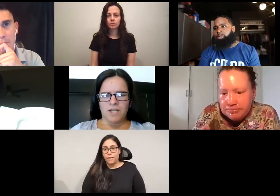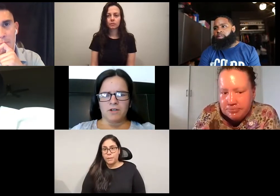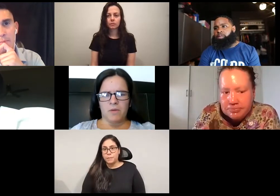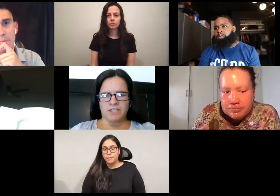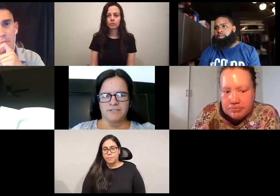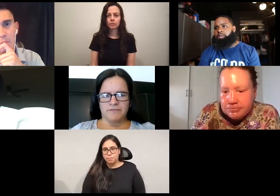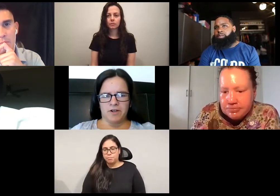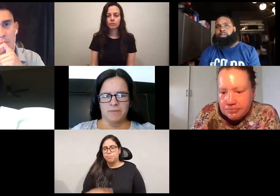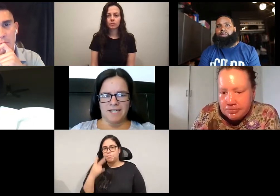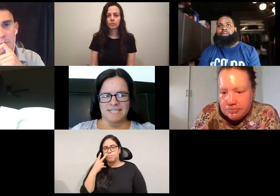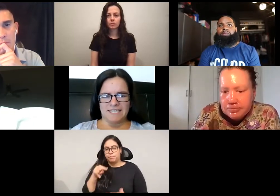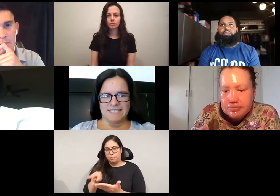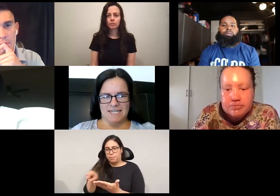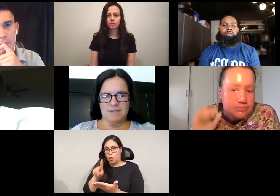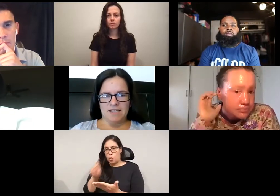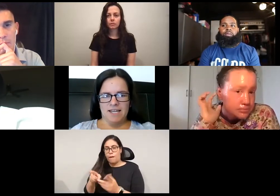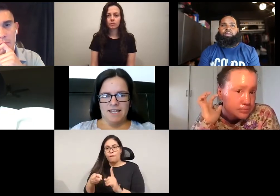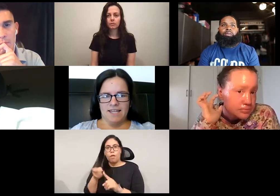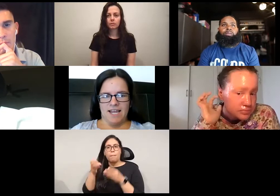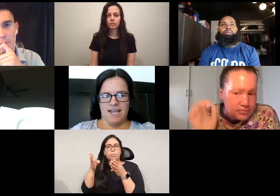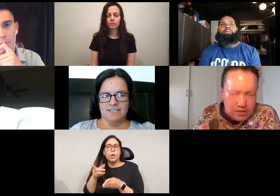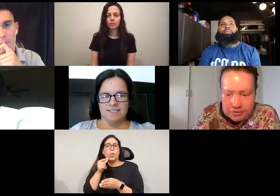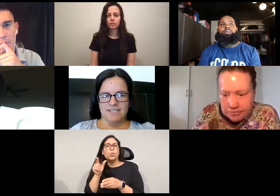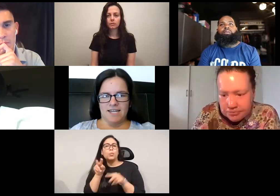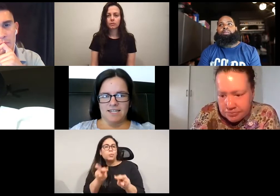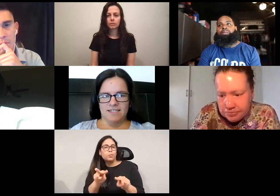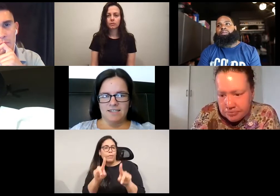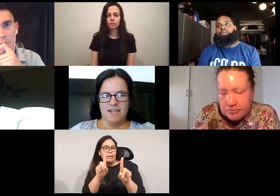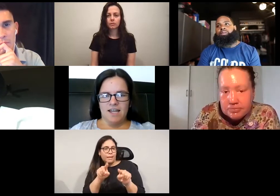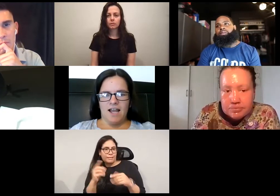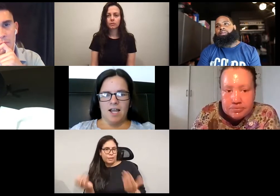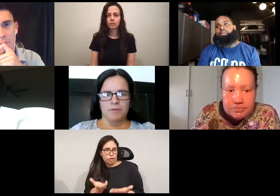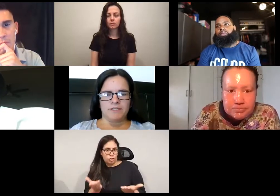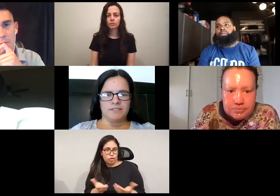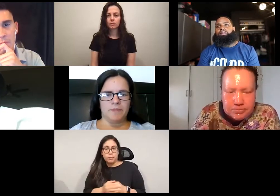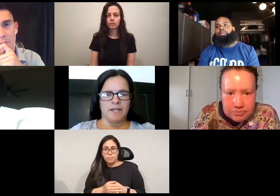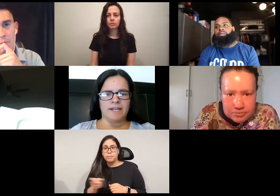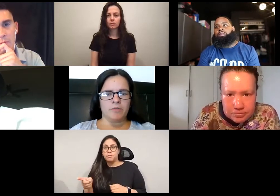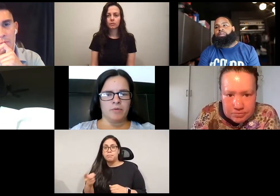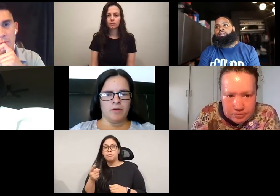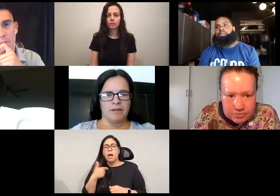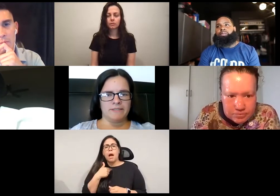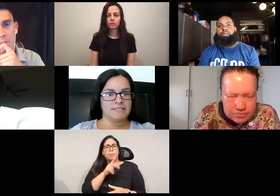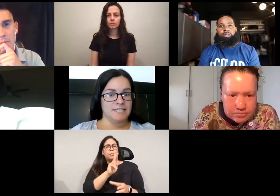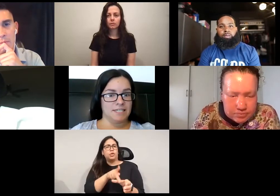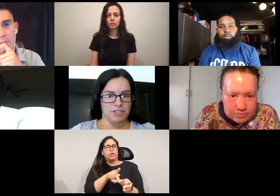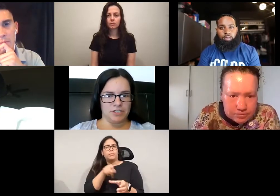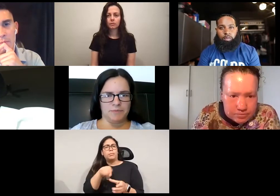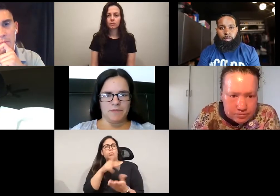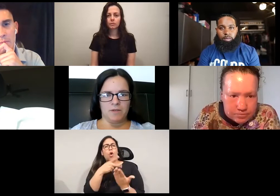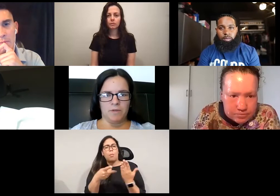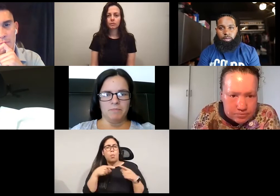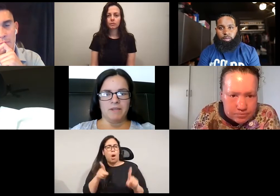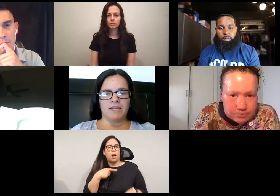We got a question from an attendee that said, I participated in a program as a